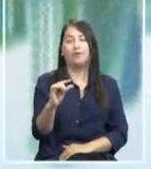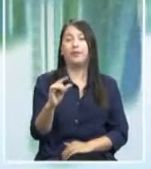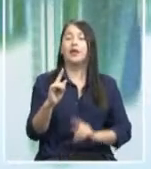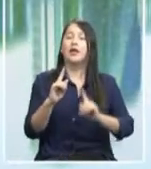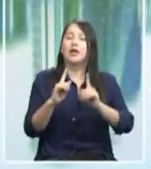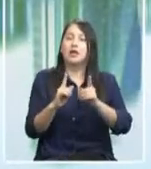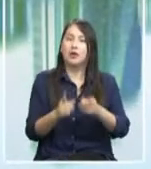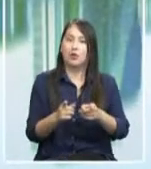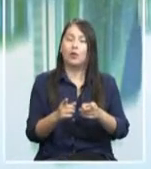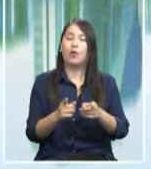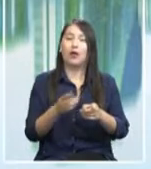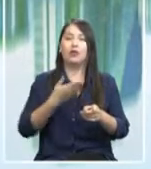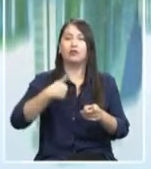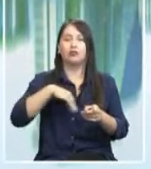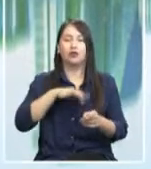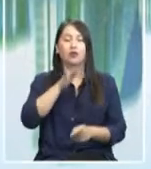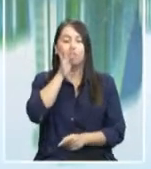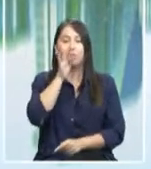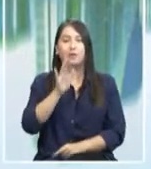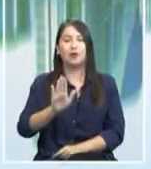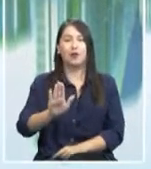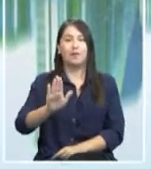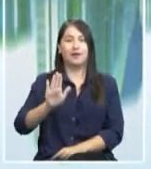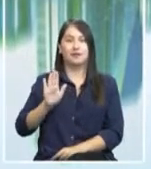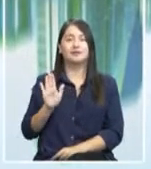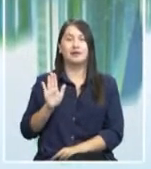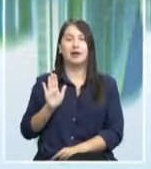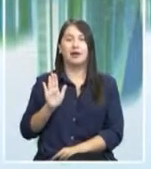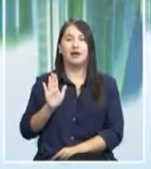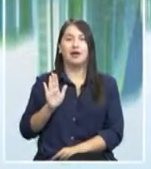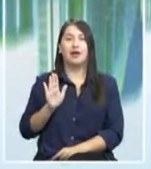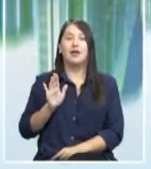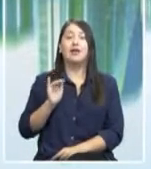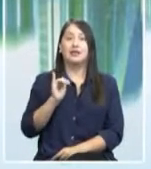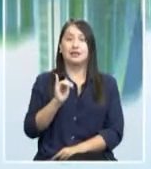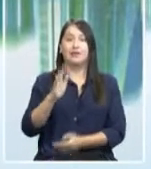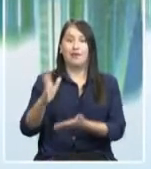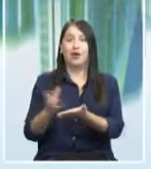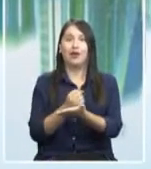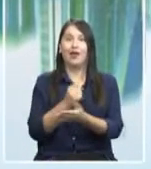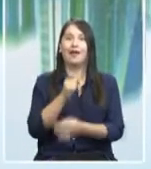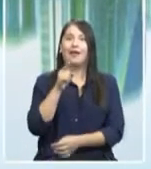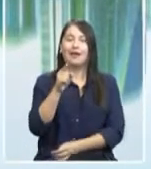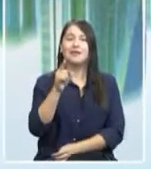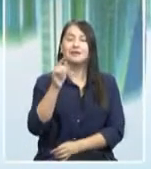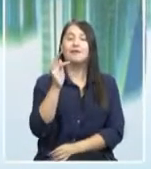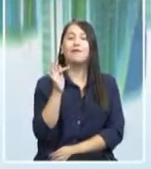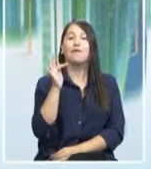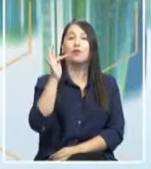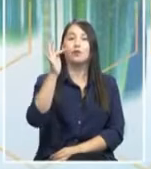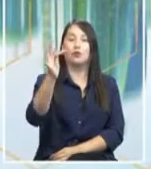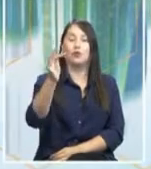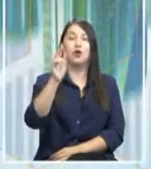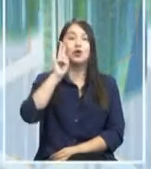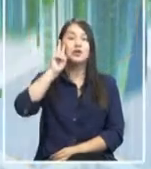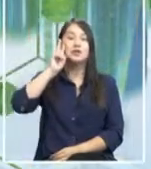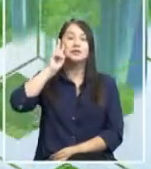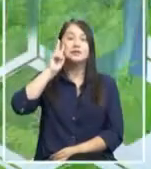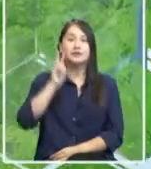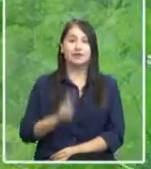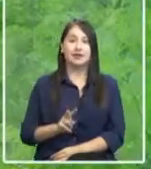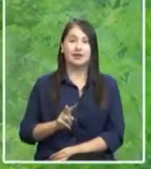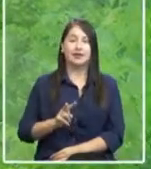are going to meet that future without desecrating it, without rendering it